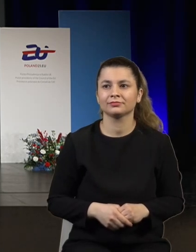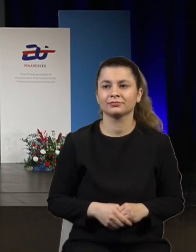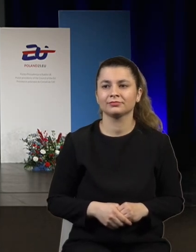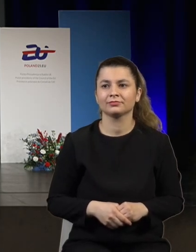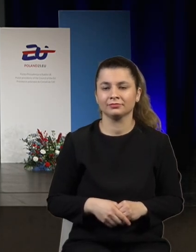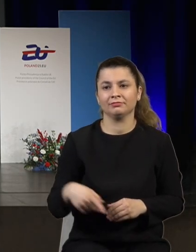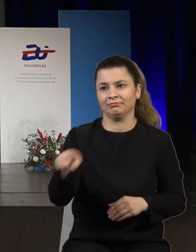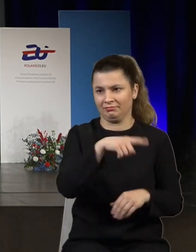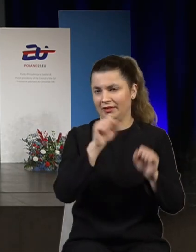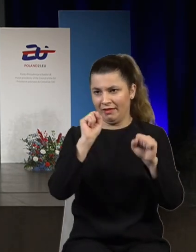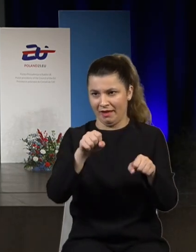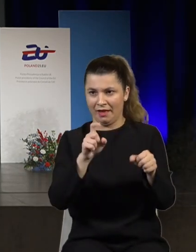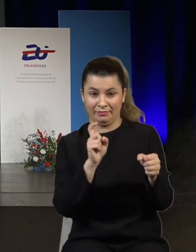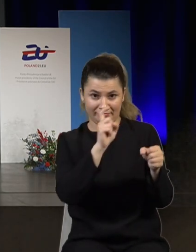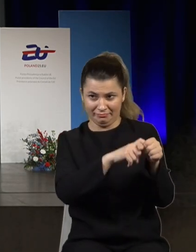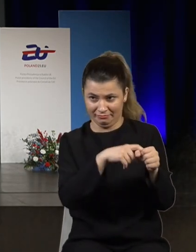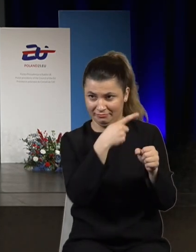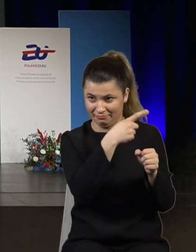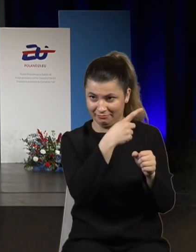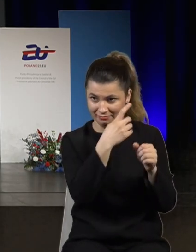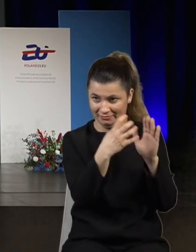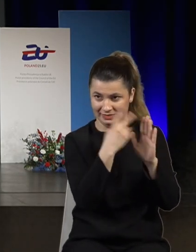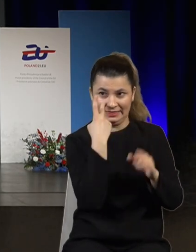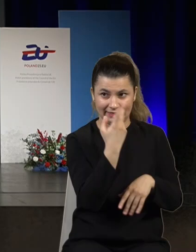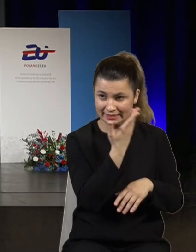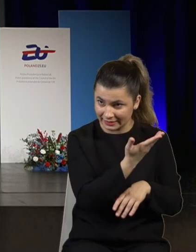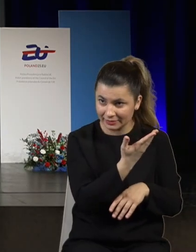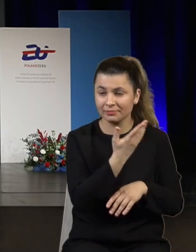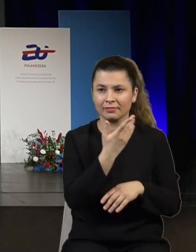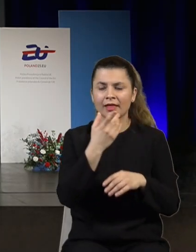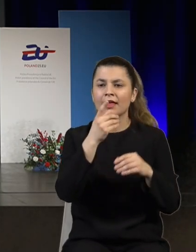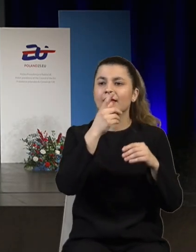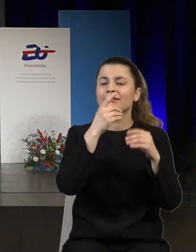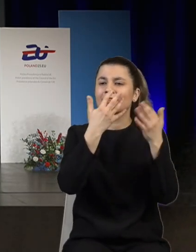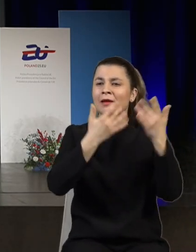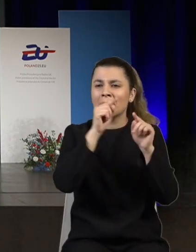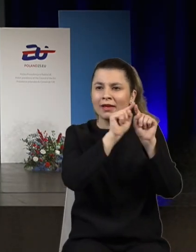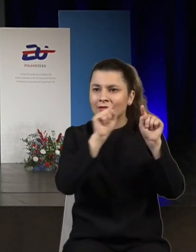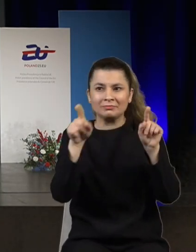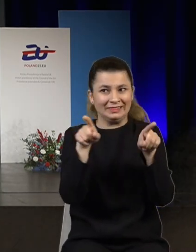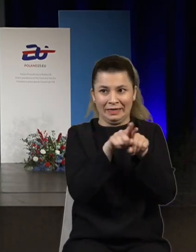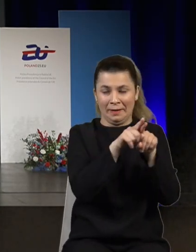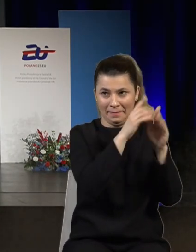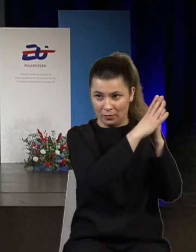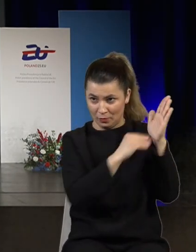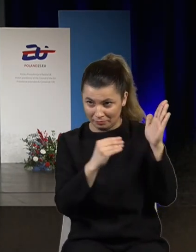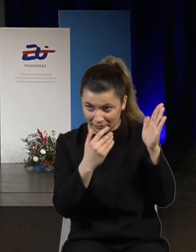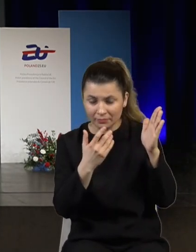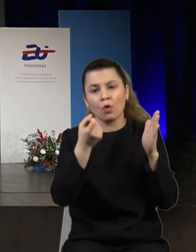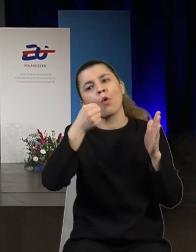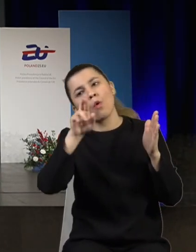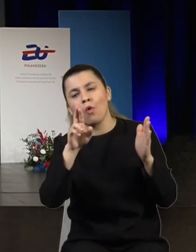enter the code. And then you will see the question and possible answers